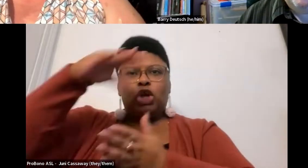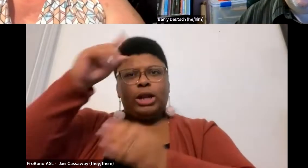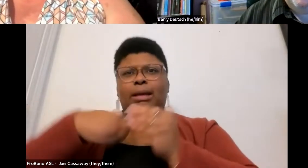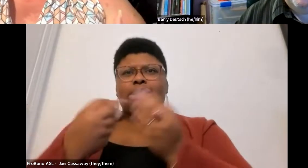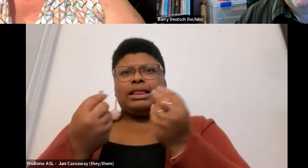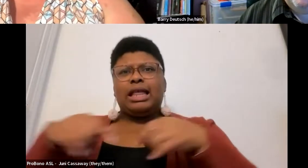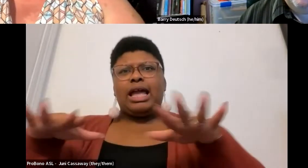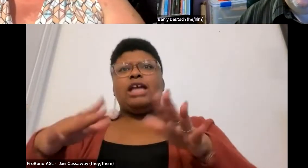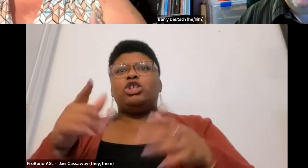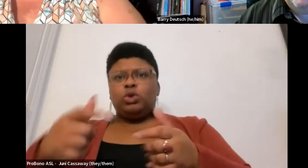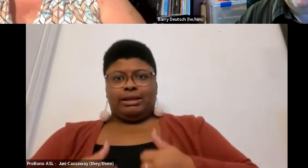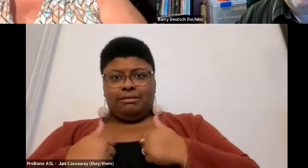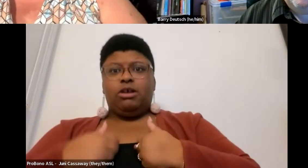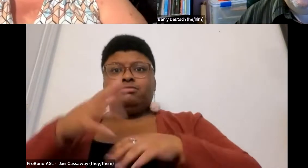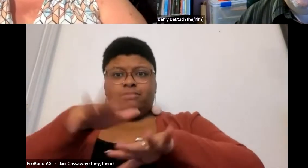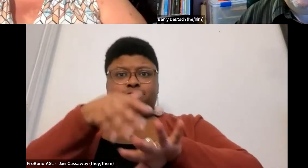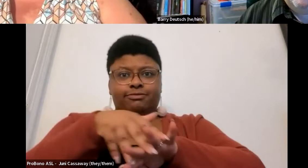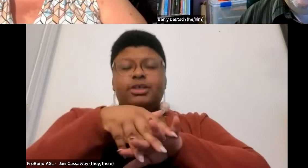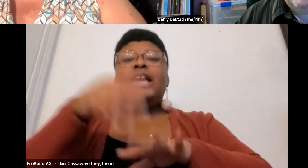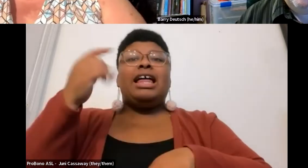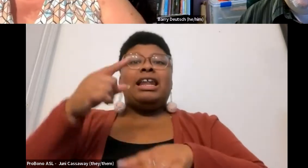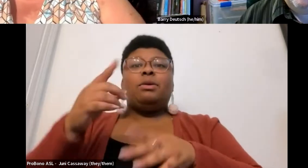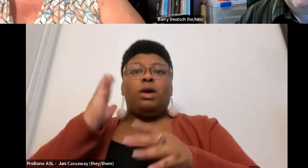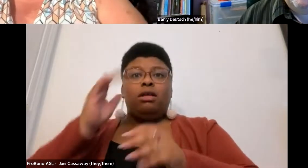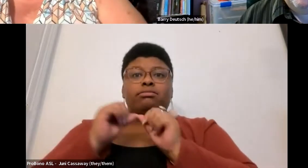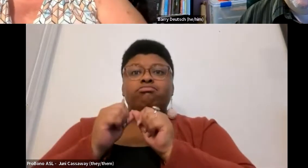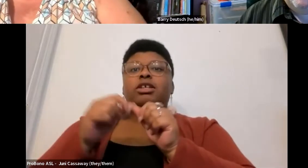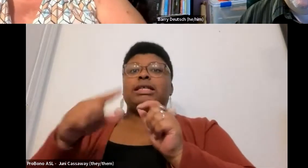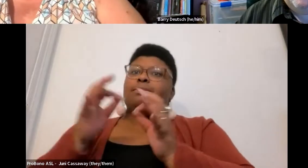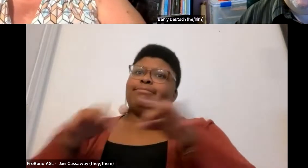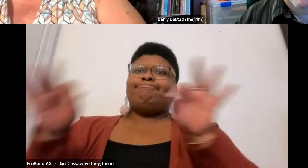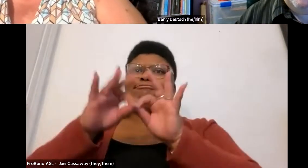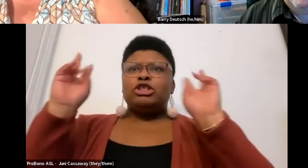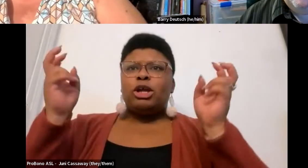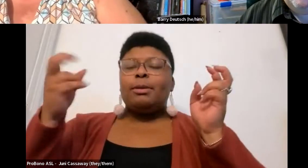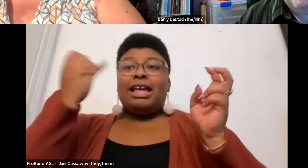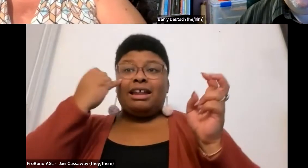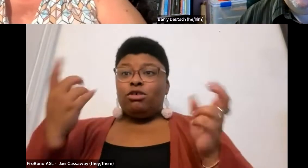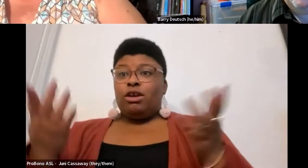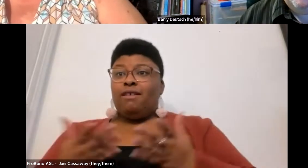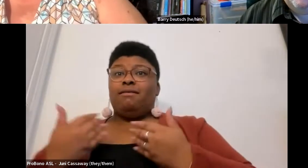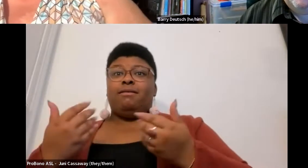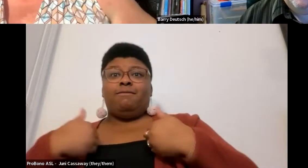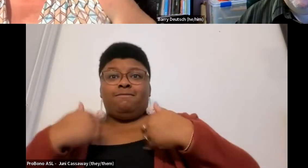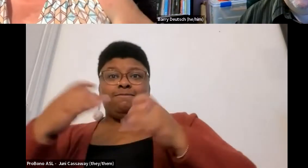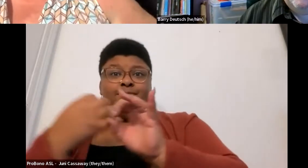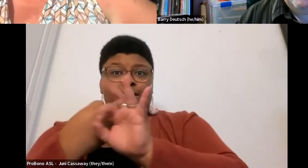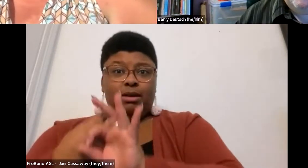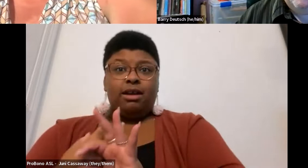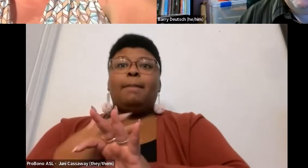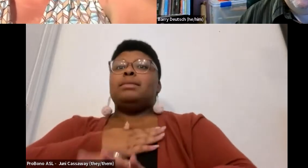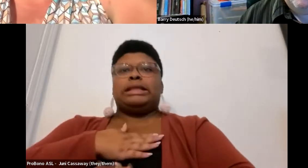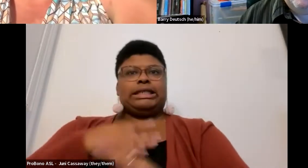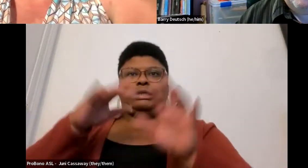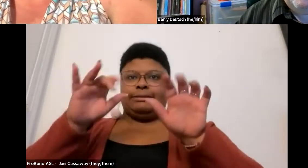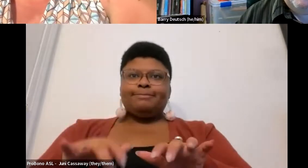this important topic. And if you have feedback for us and you're here with us live today, we encourage you to include that on the feedback form at the